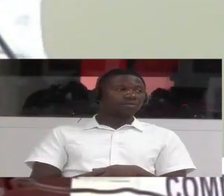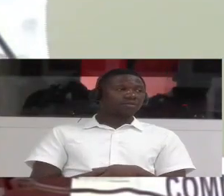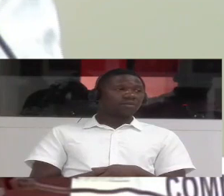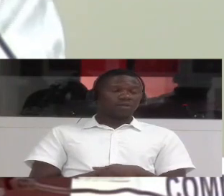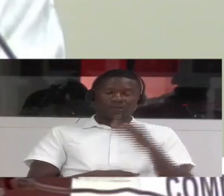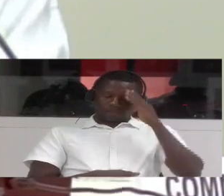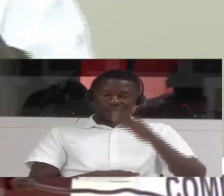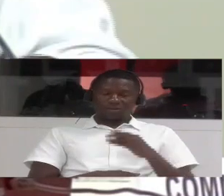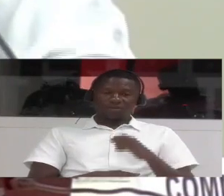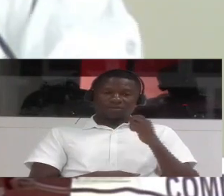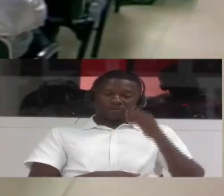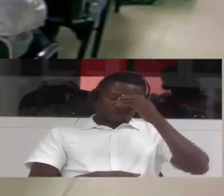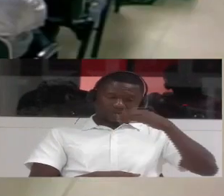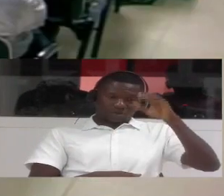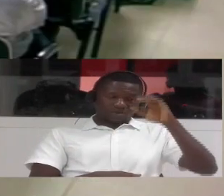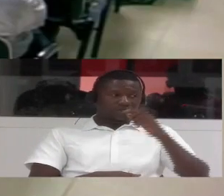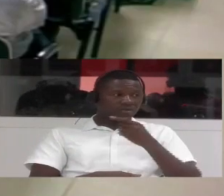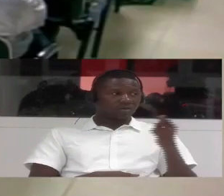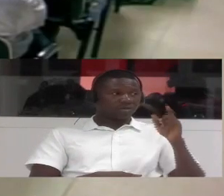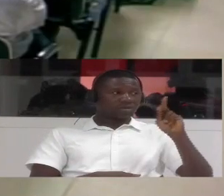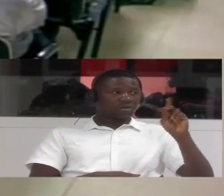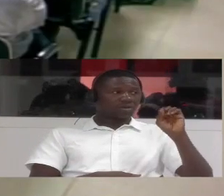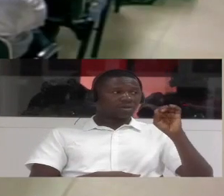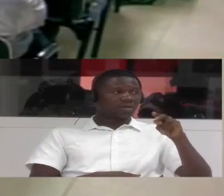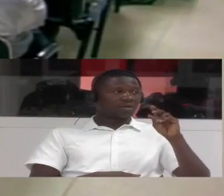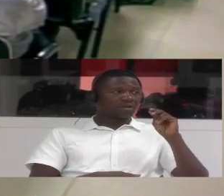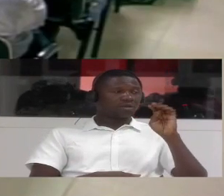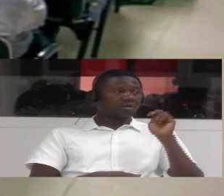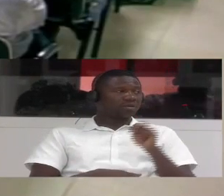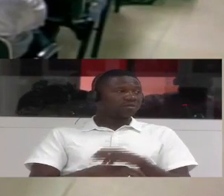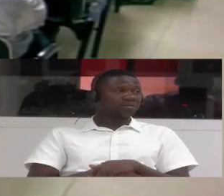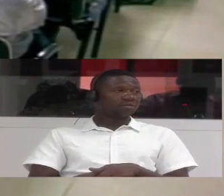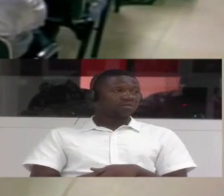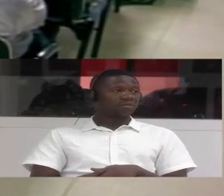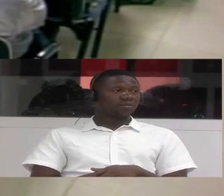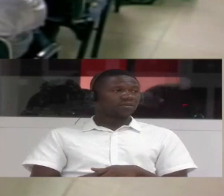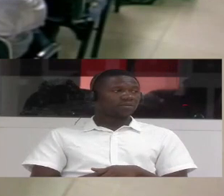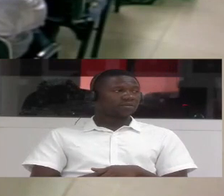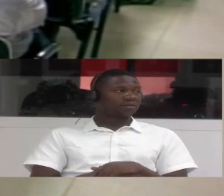Thank you very much, Commissioner Jones. Sorry.